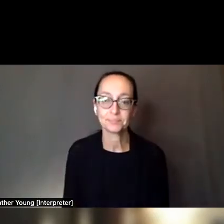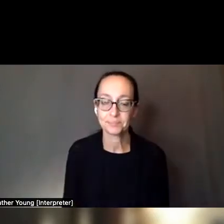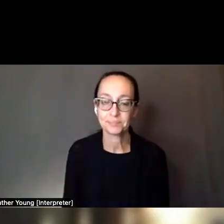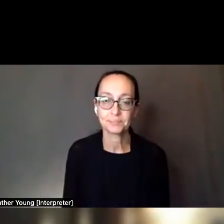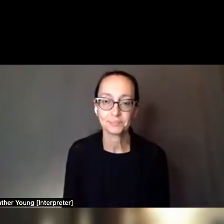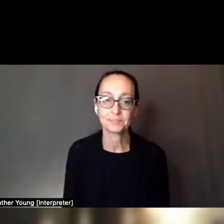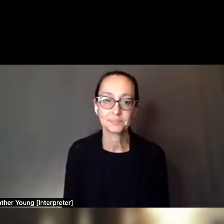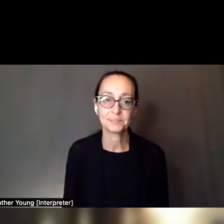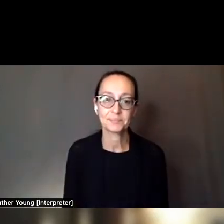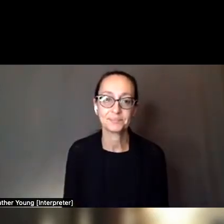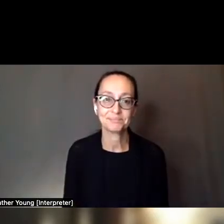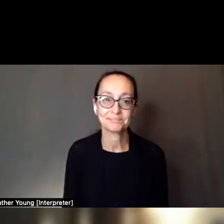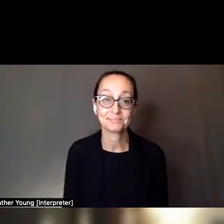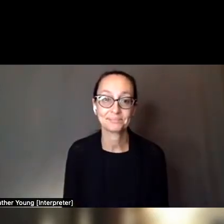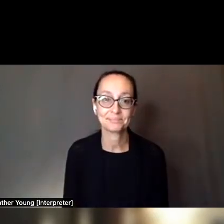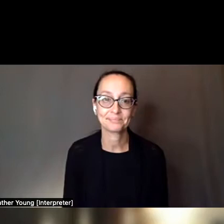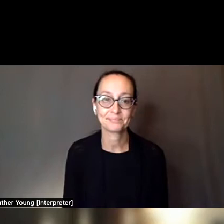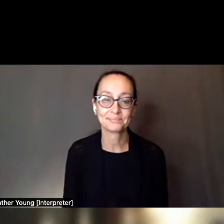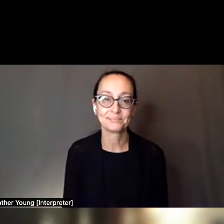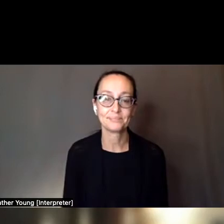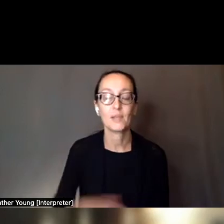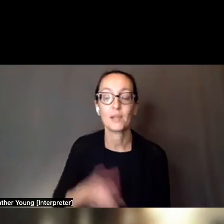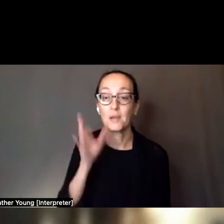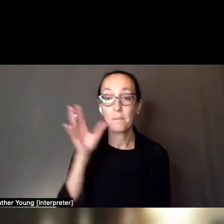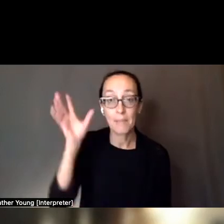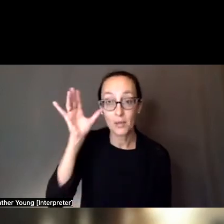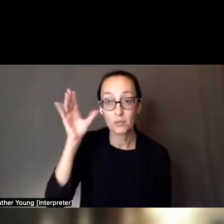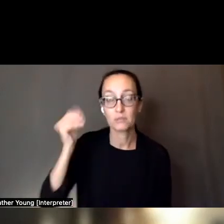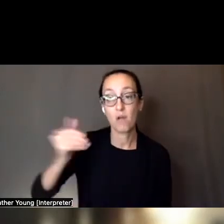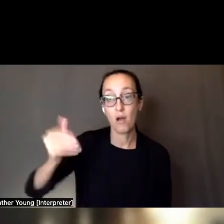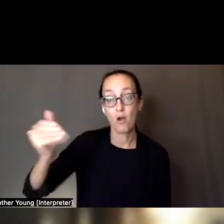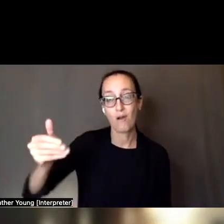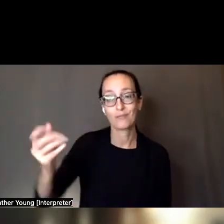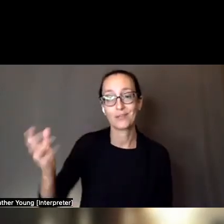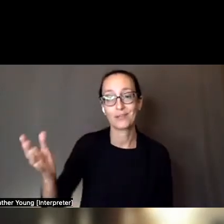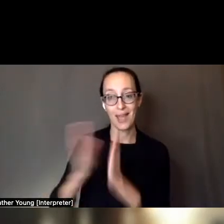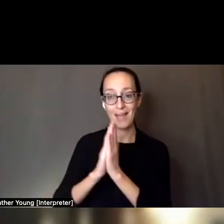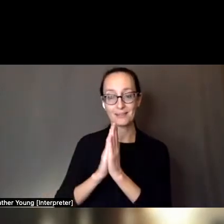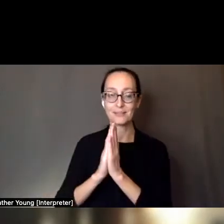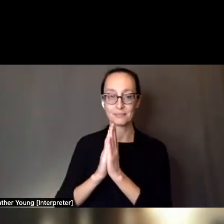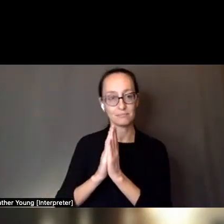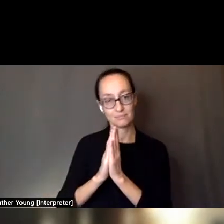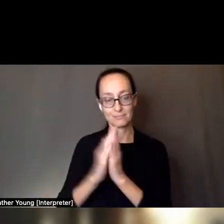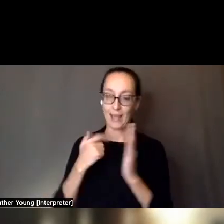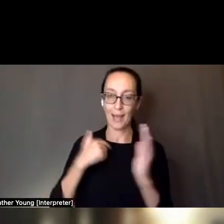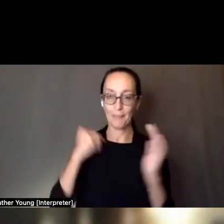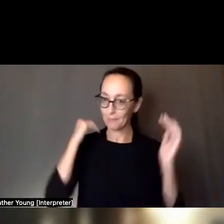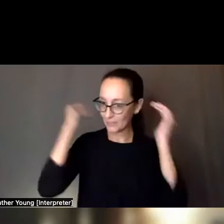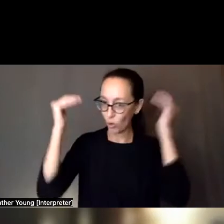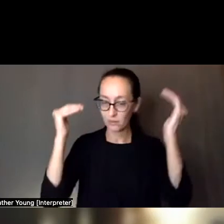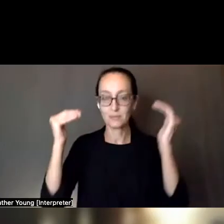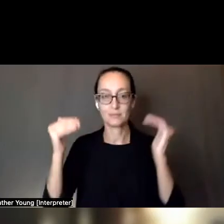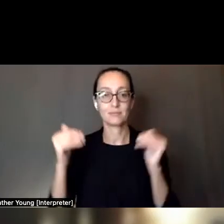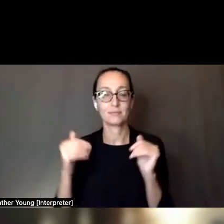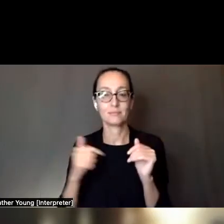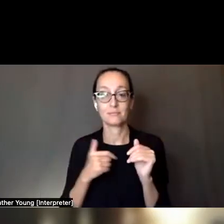some things that parents often ask me as an adult recipient who did have